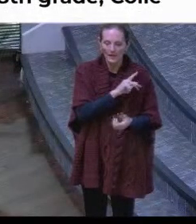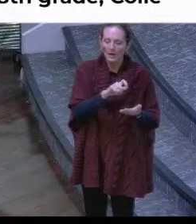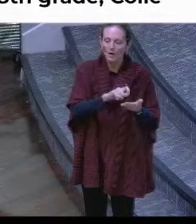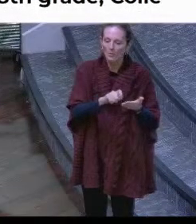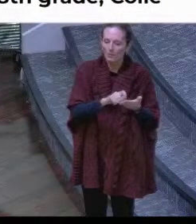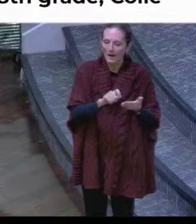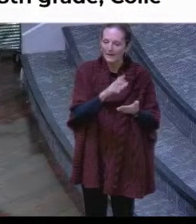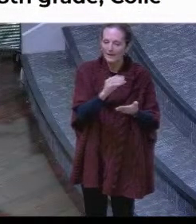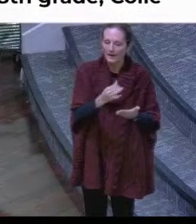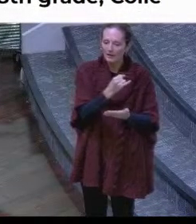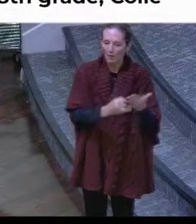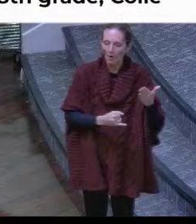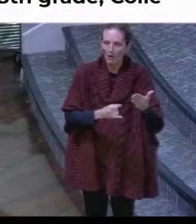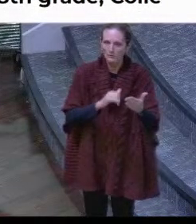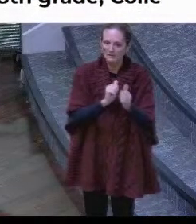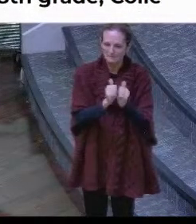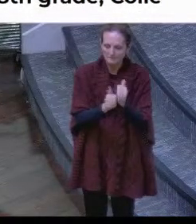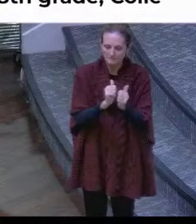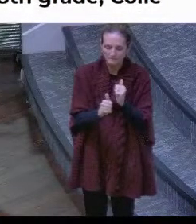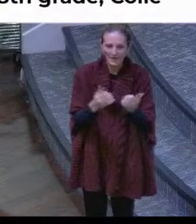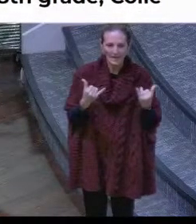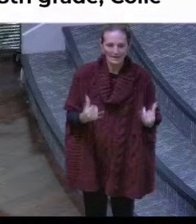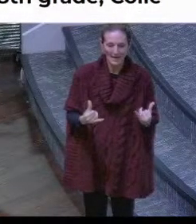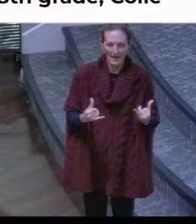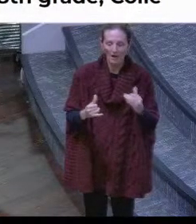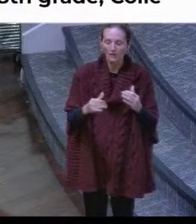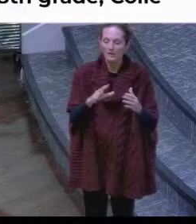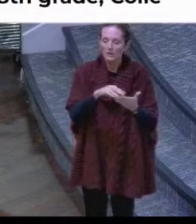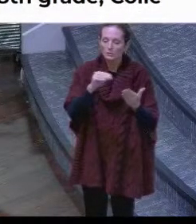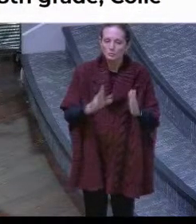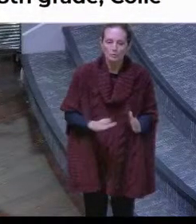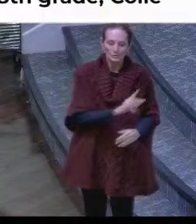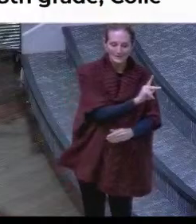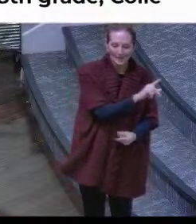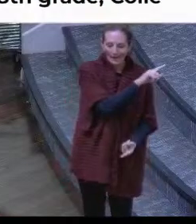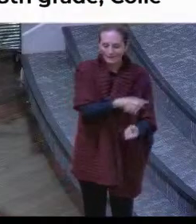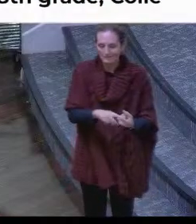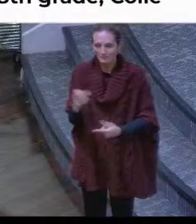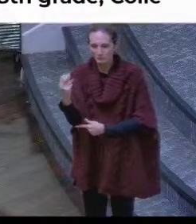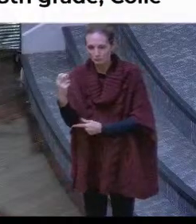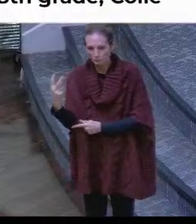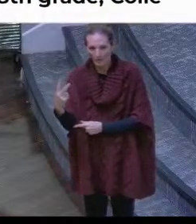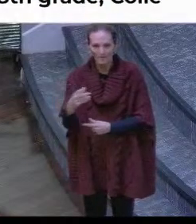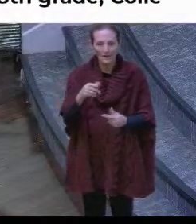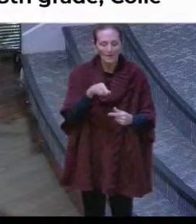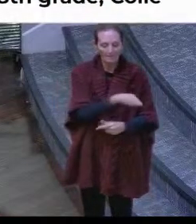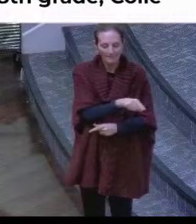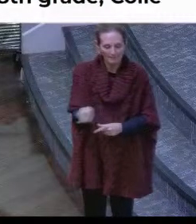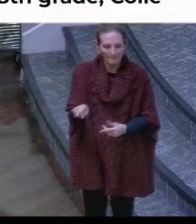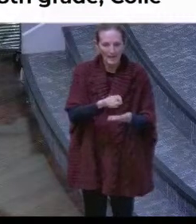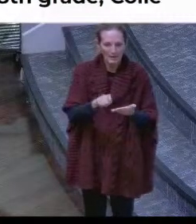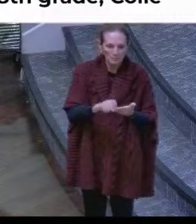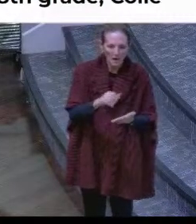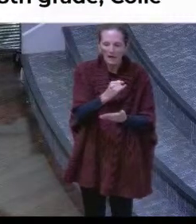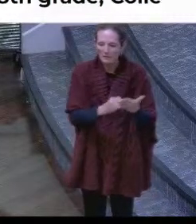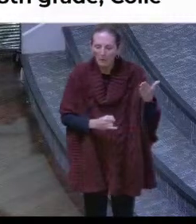designed to engage students in grades K through 12 with the ideas and legacies of Dr. King through works of art and writing with a